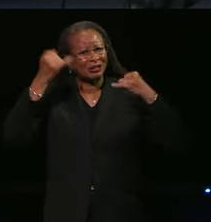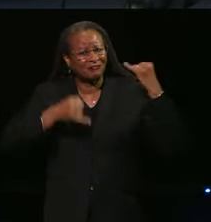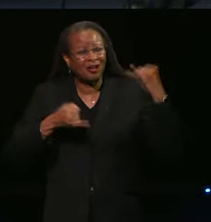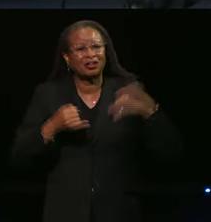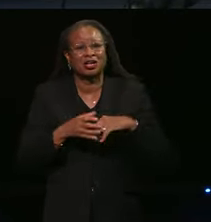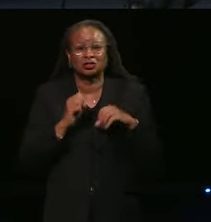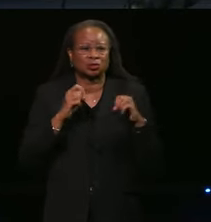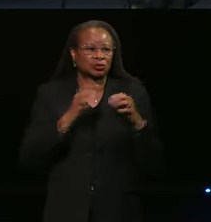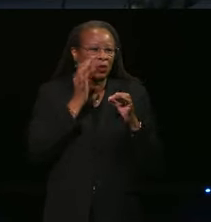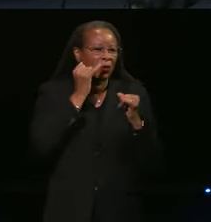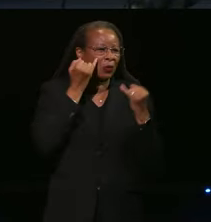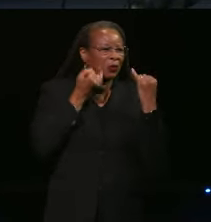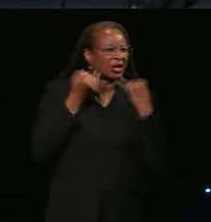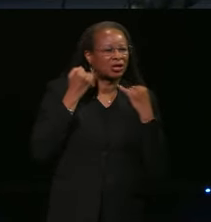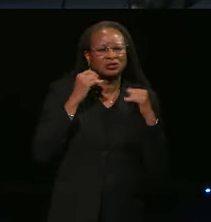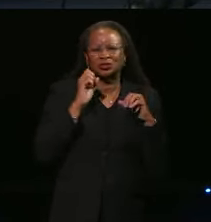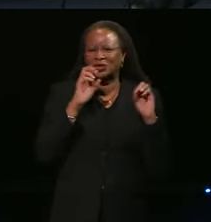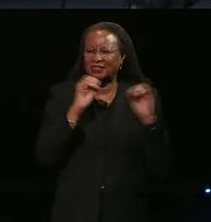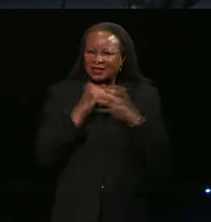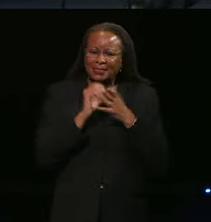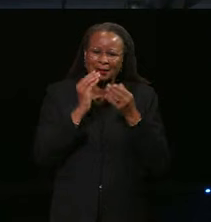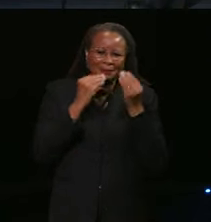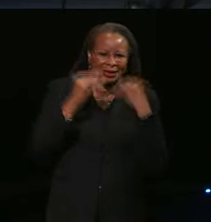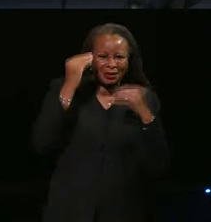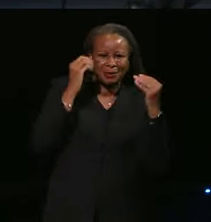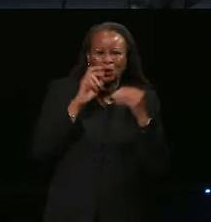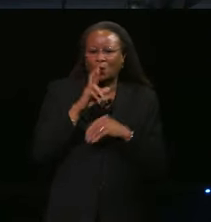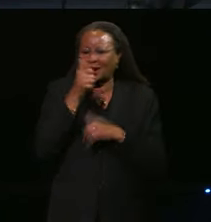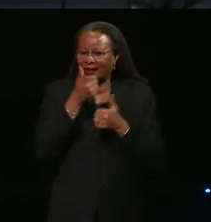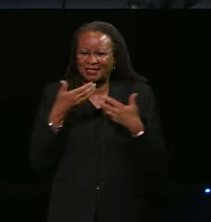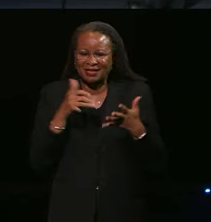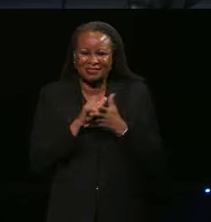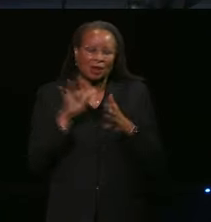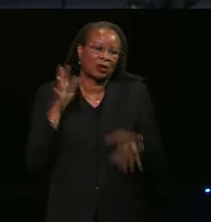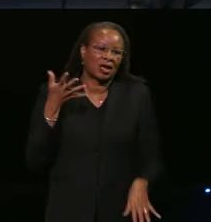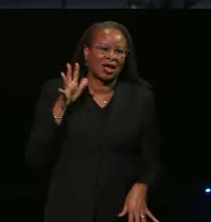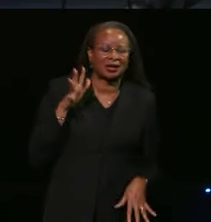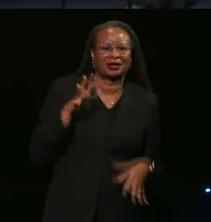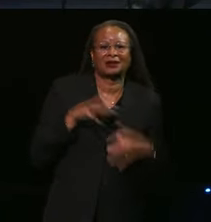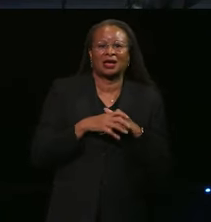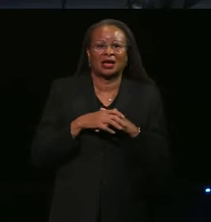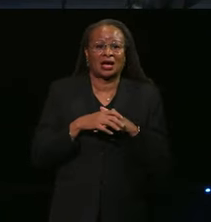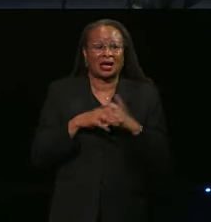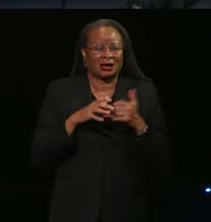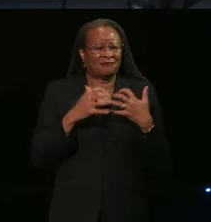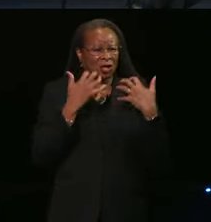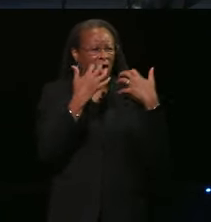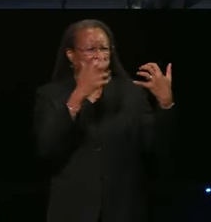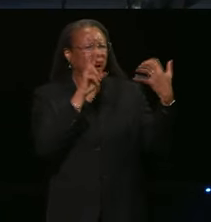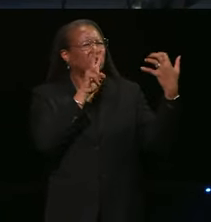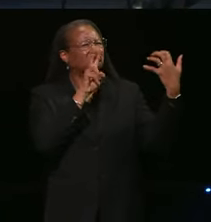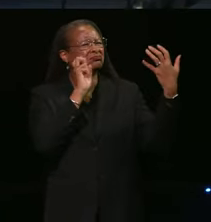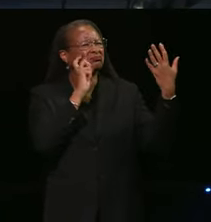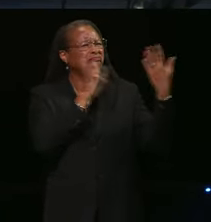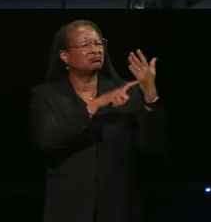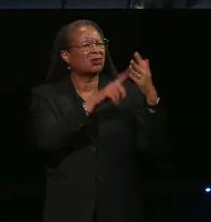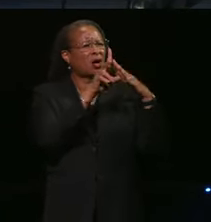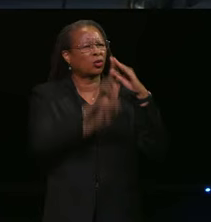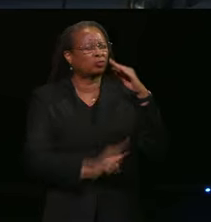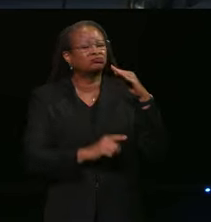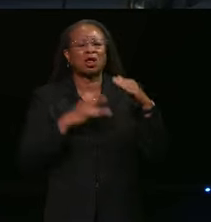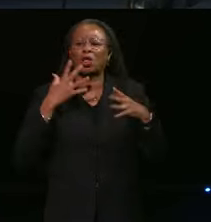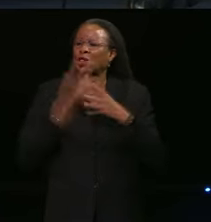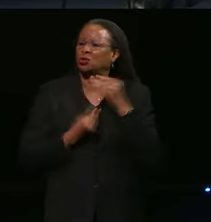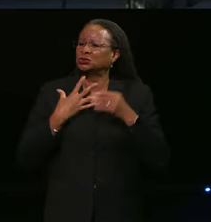were no wrinkles in the makeup or anything that would sort of take the audience out of the movie-going